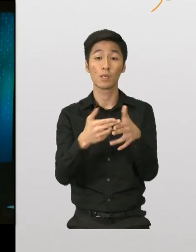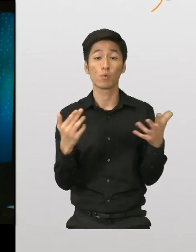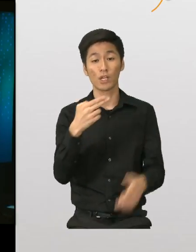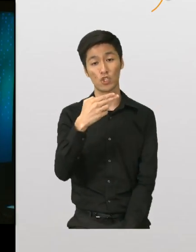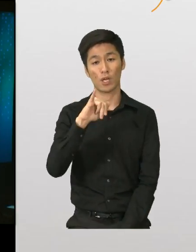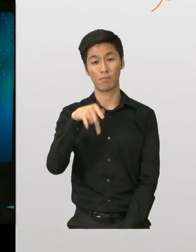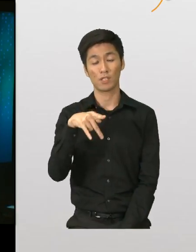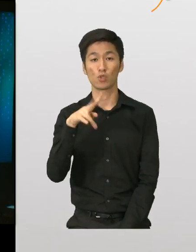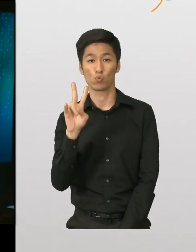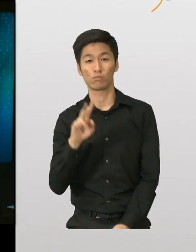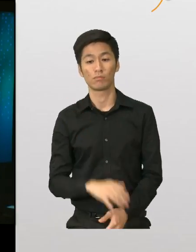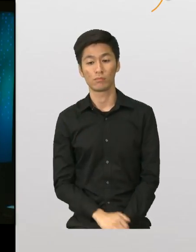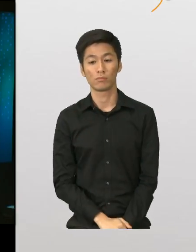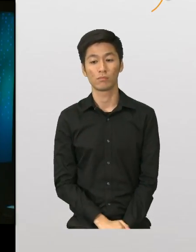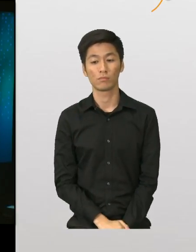60 to 70 years old.